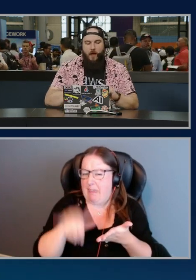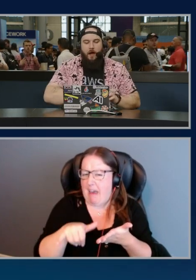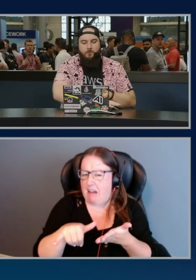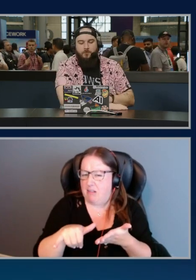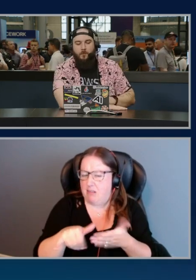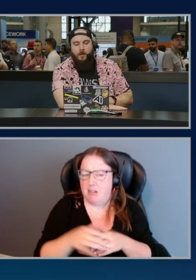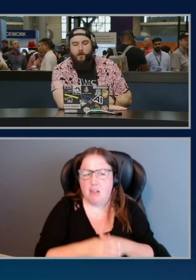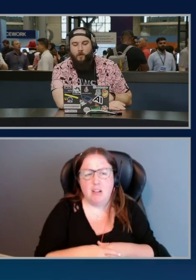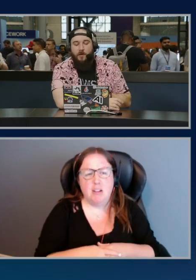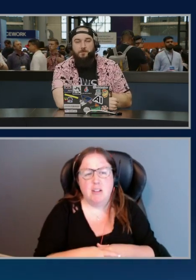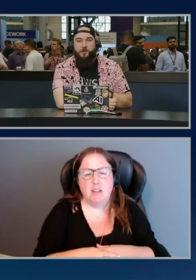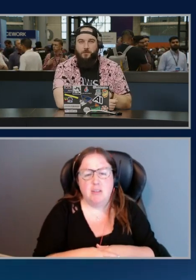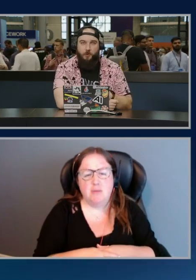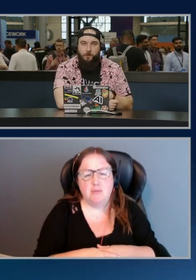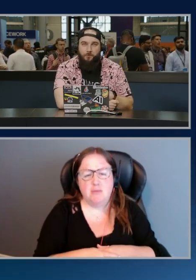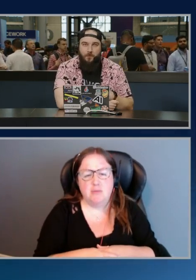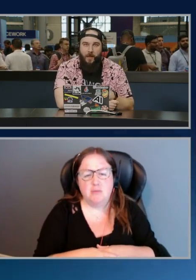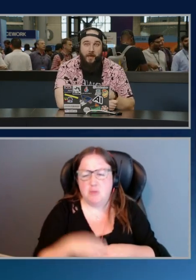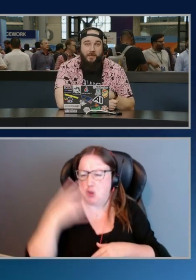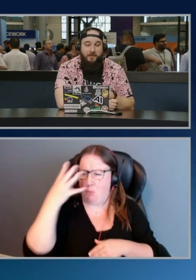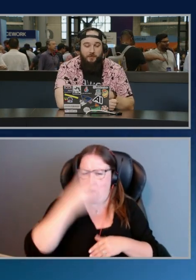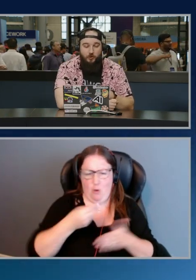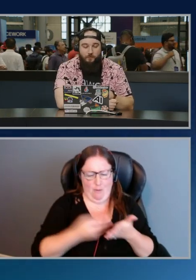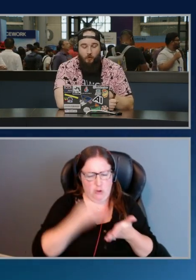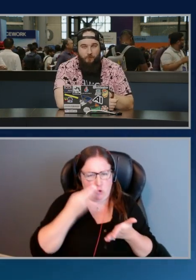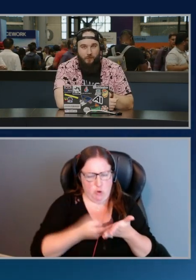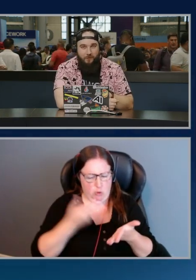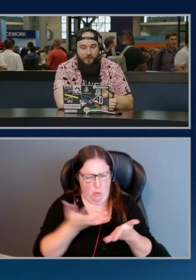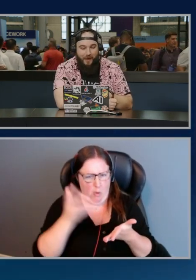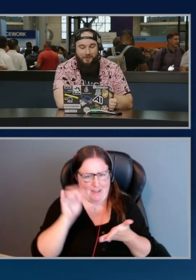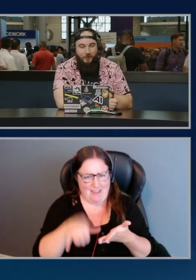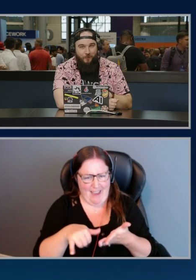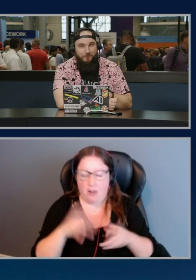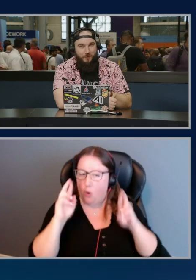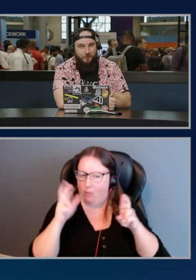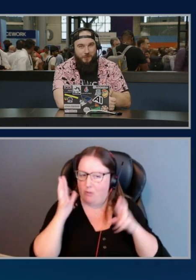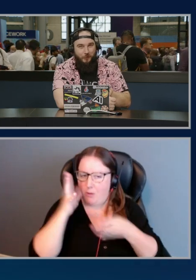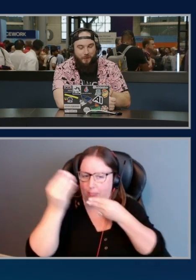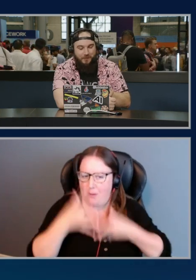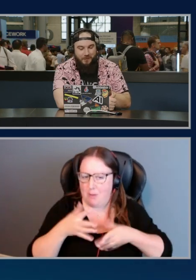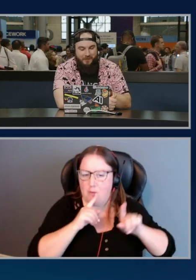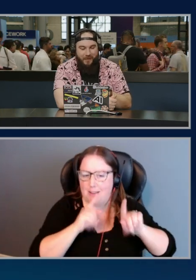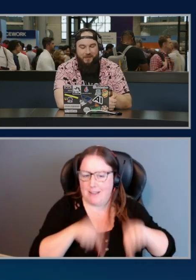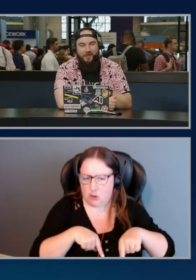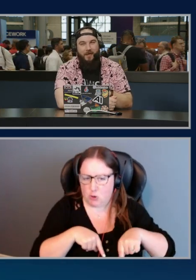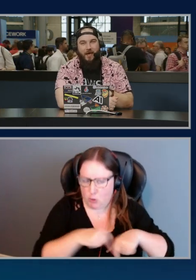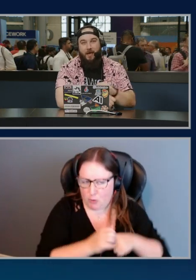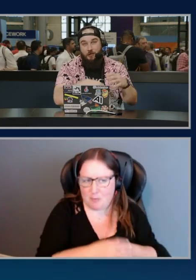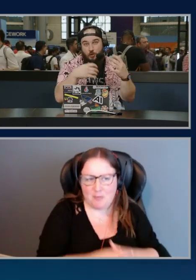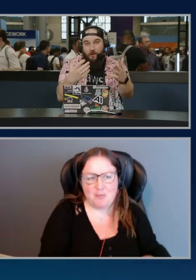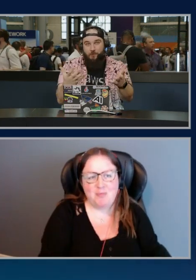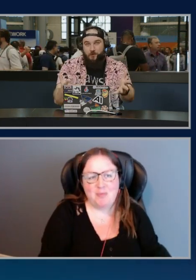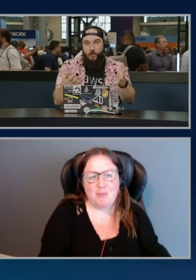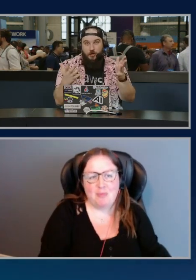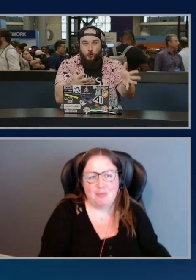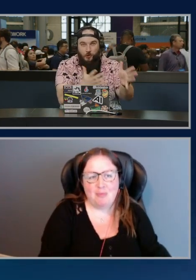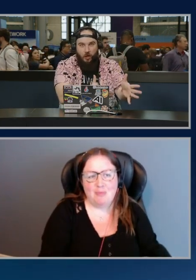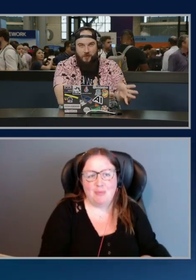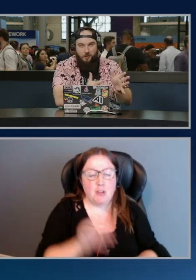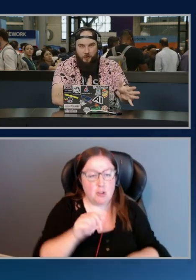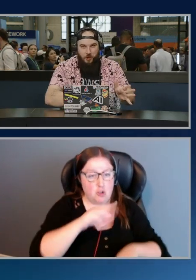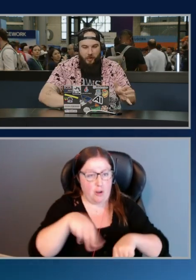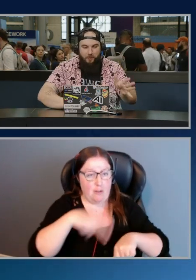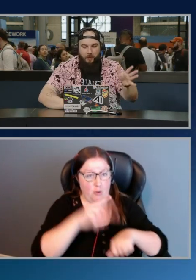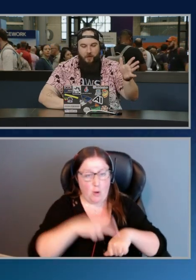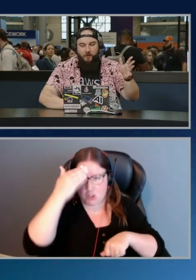don't know. What is beautiful soup? And it should hopefully give me an answer of what beautiful soup is in this case. It should, of course, know the